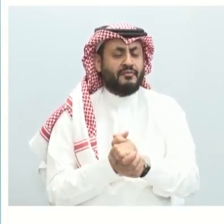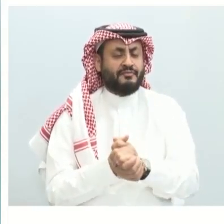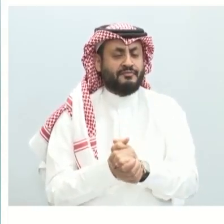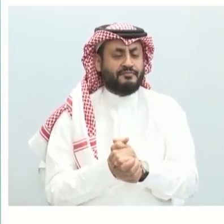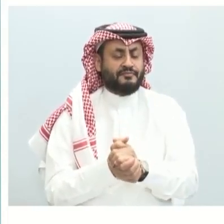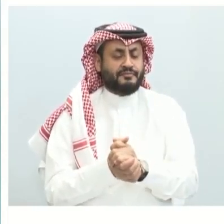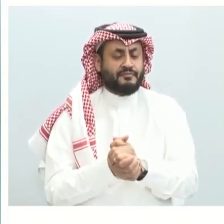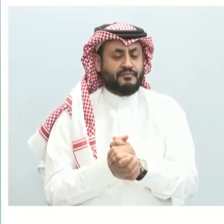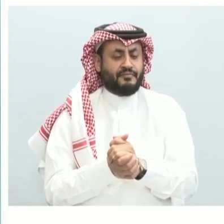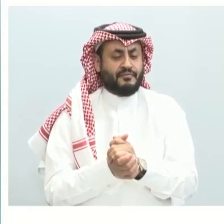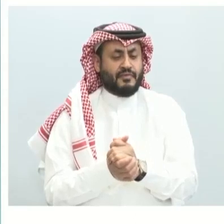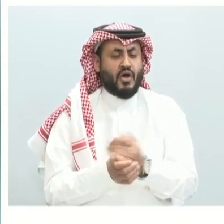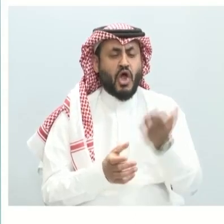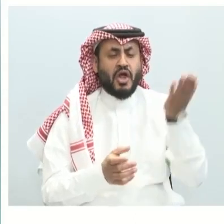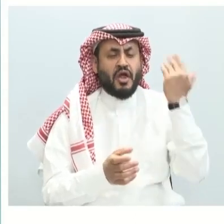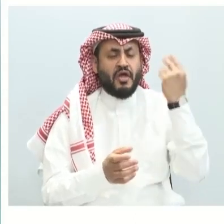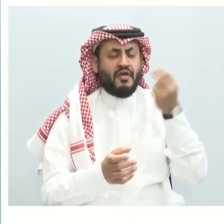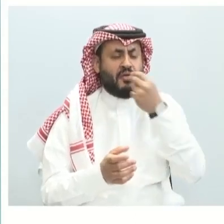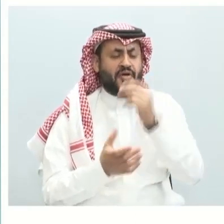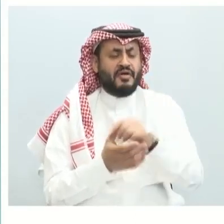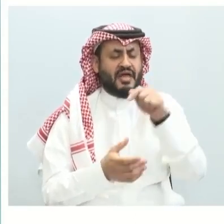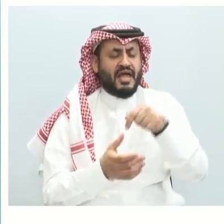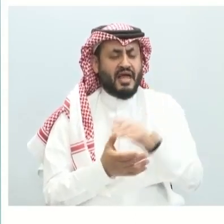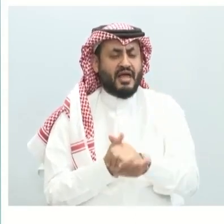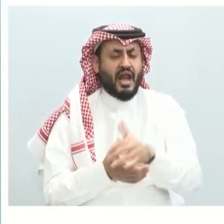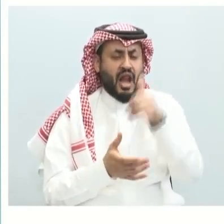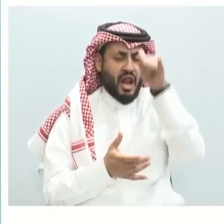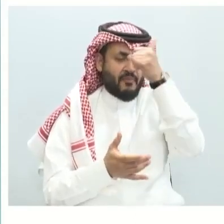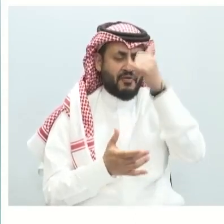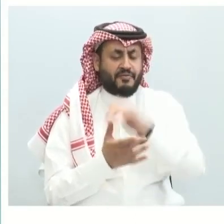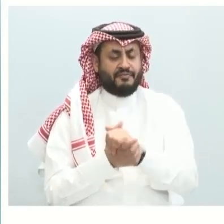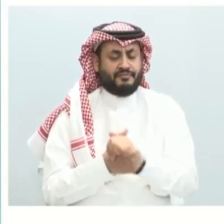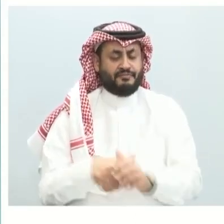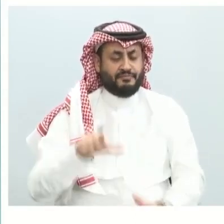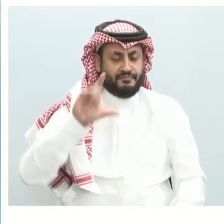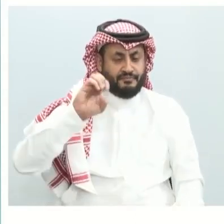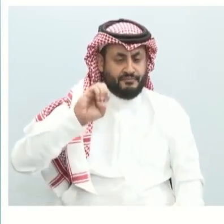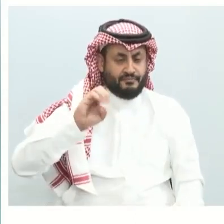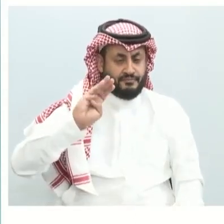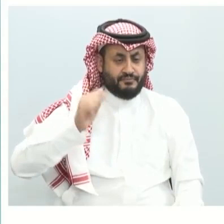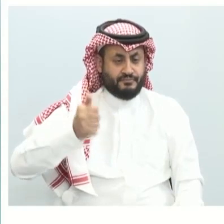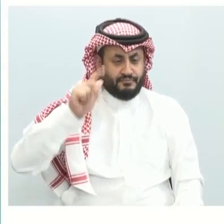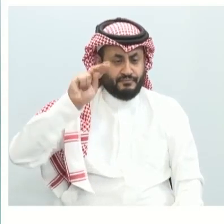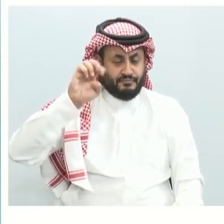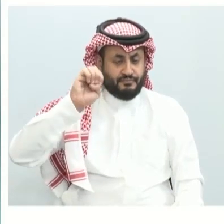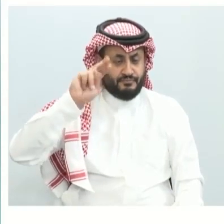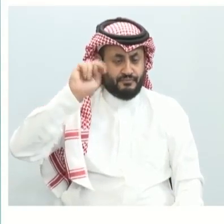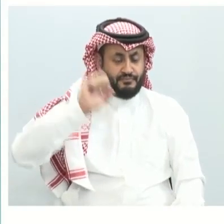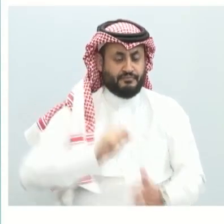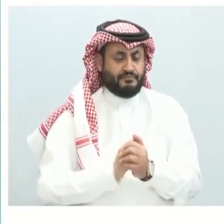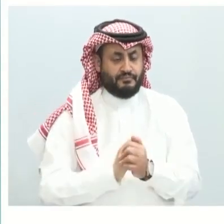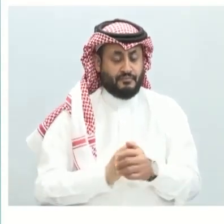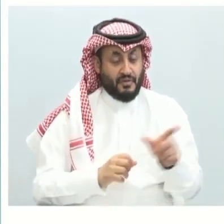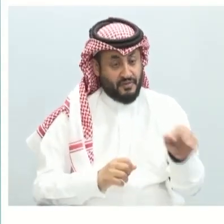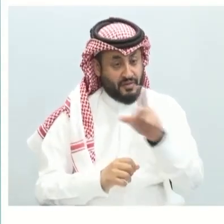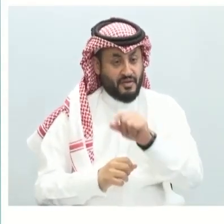use, which is they are. They are. Also, we remain with the